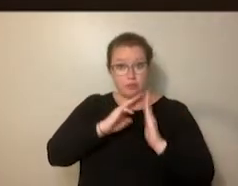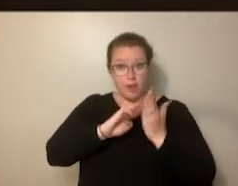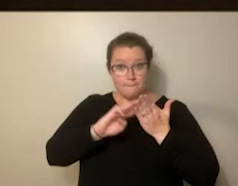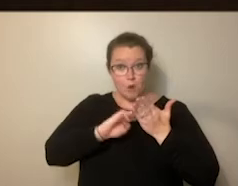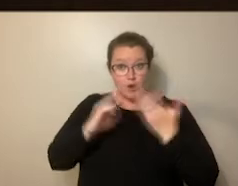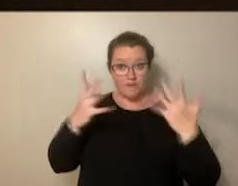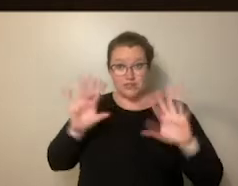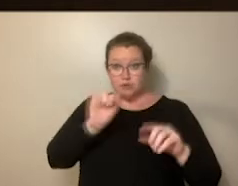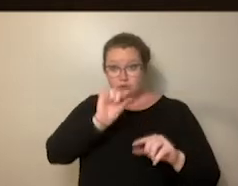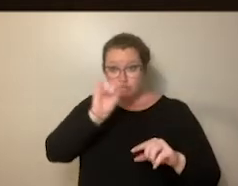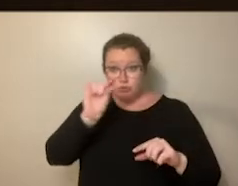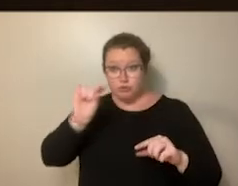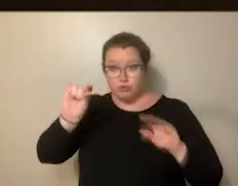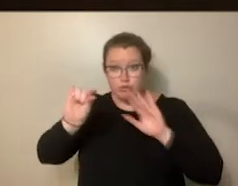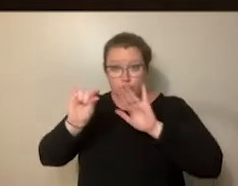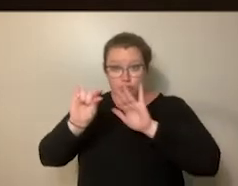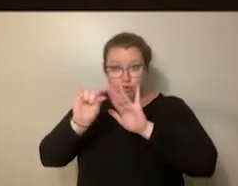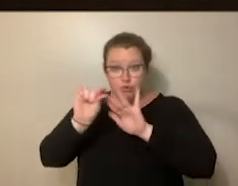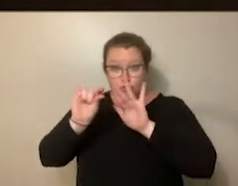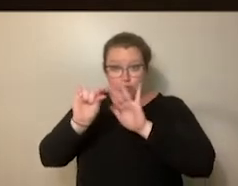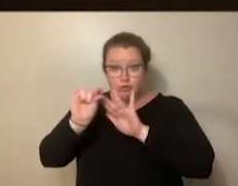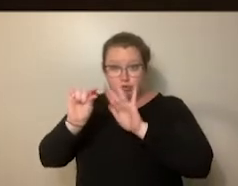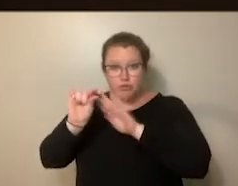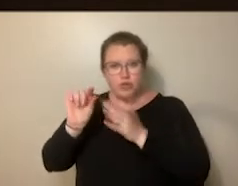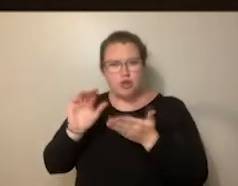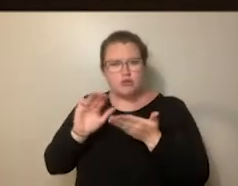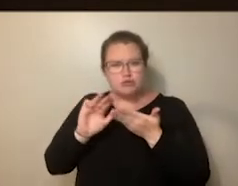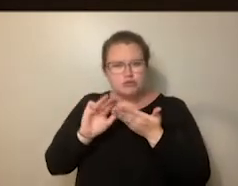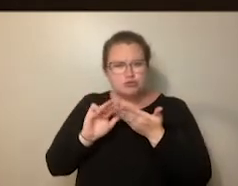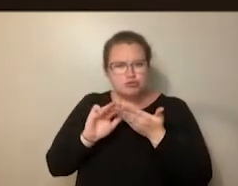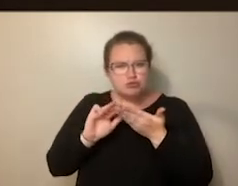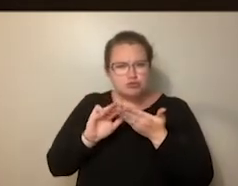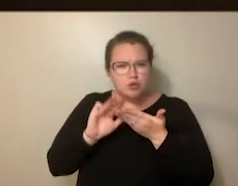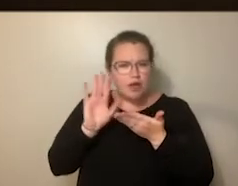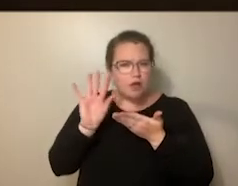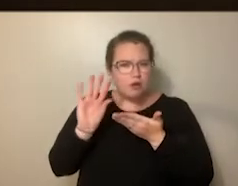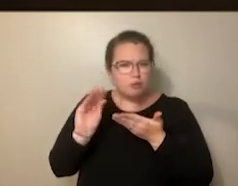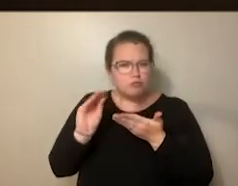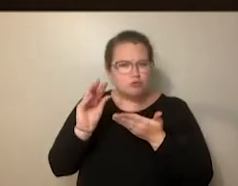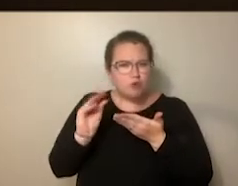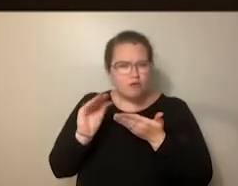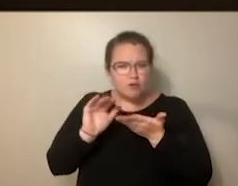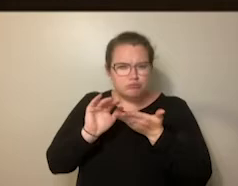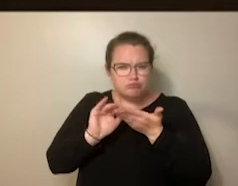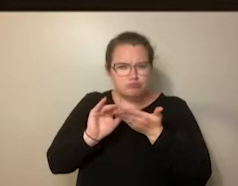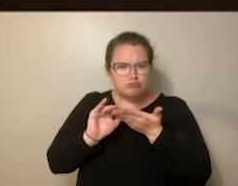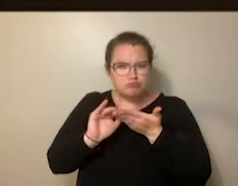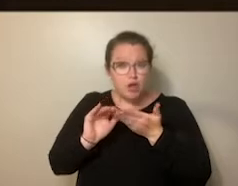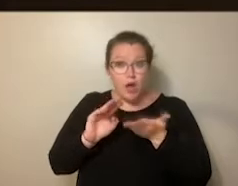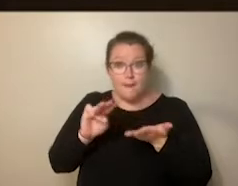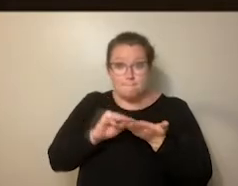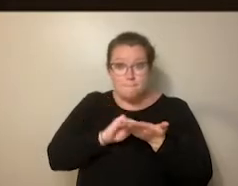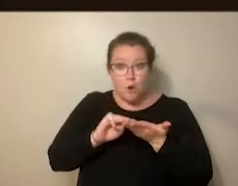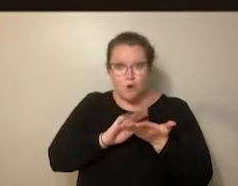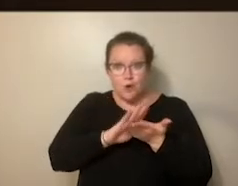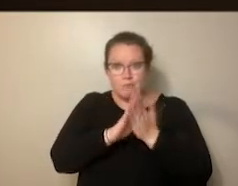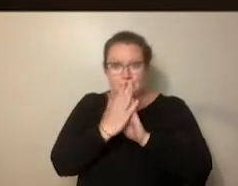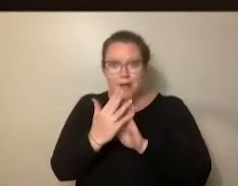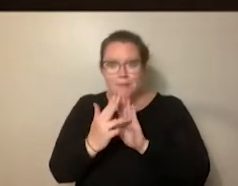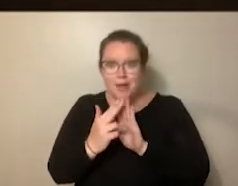And when I start gently rubbing the paper, the marker turns to